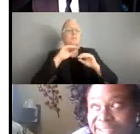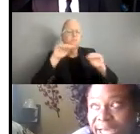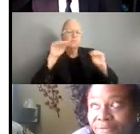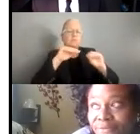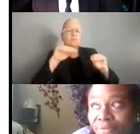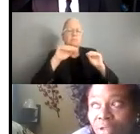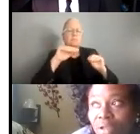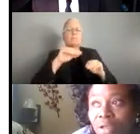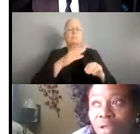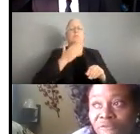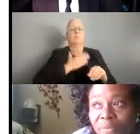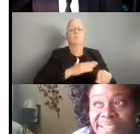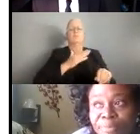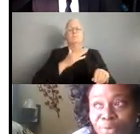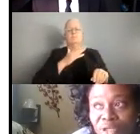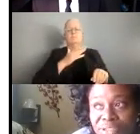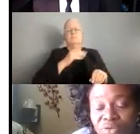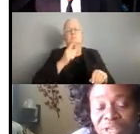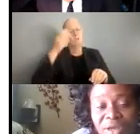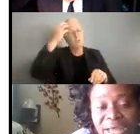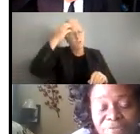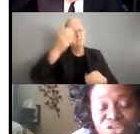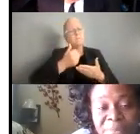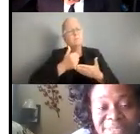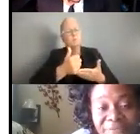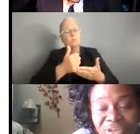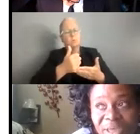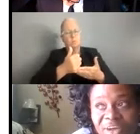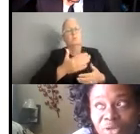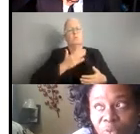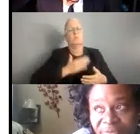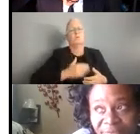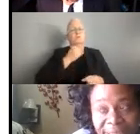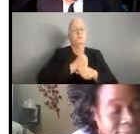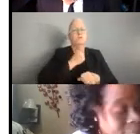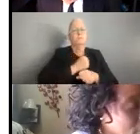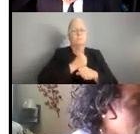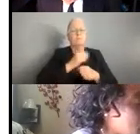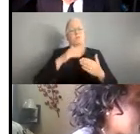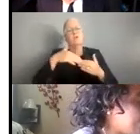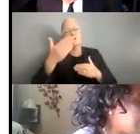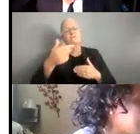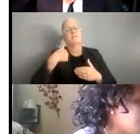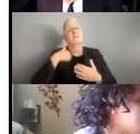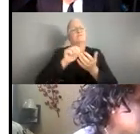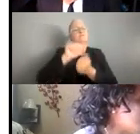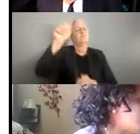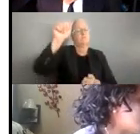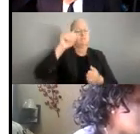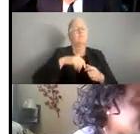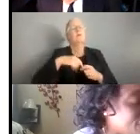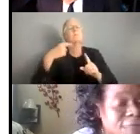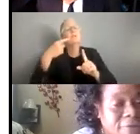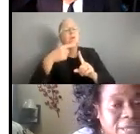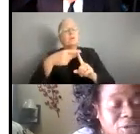need to have government support so that we could have jobs after we have been qualified. There's also